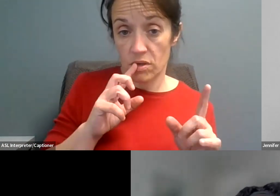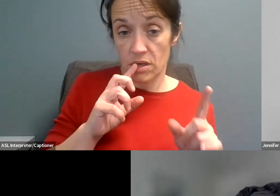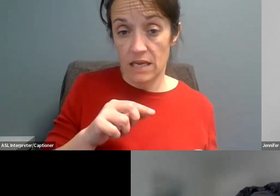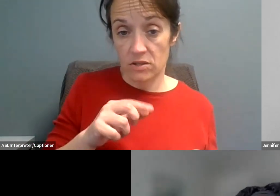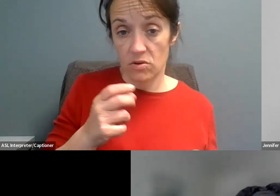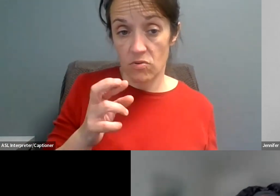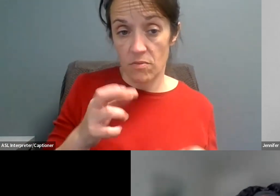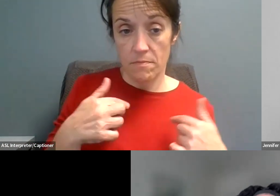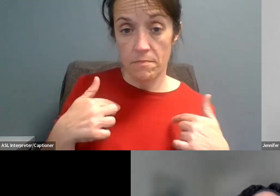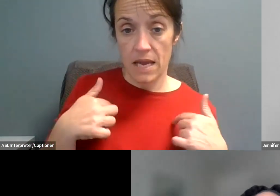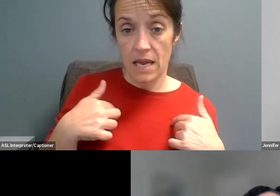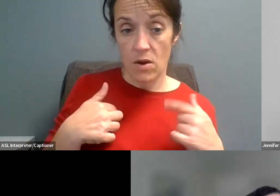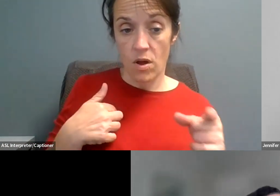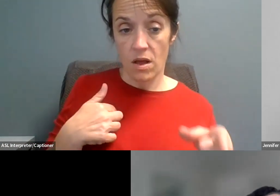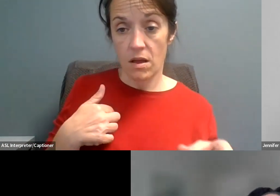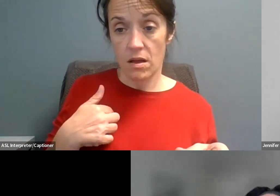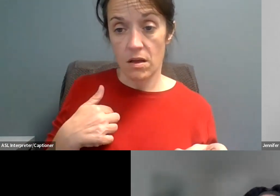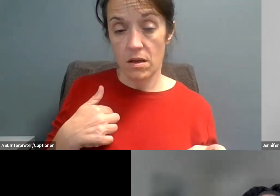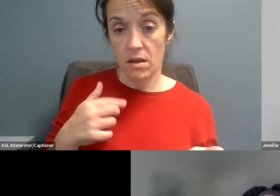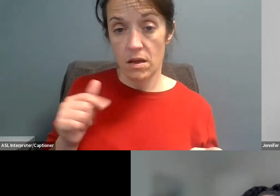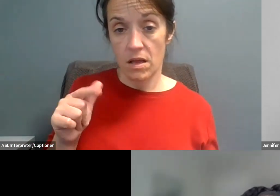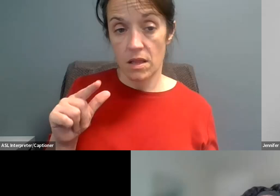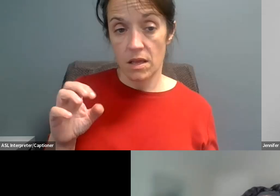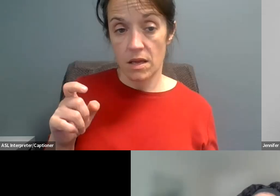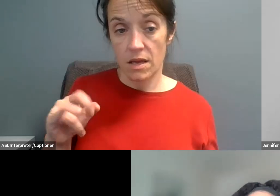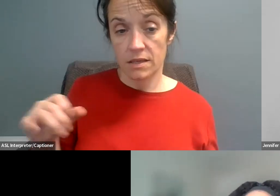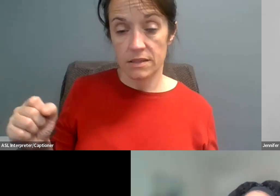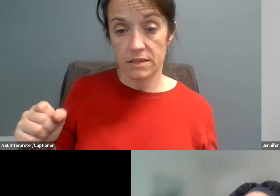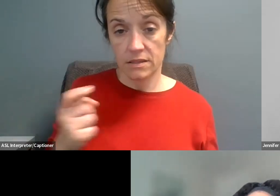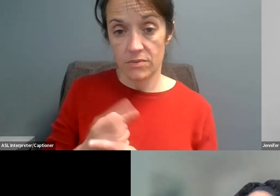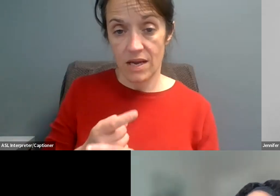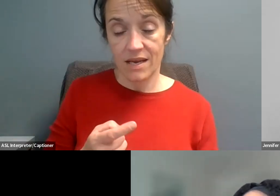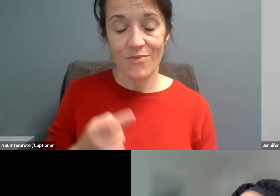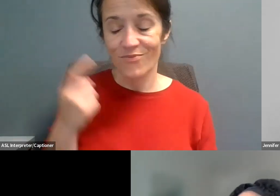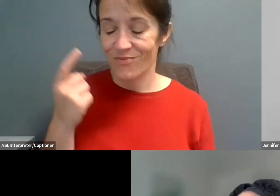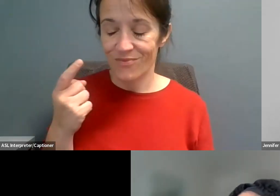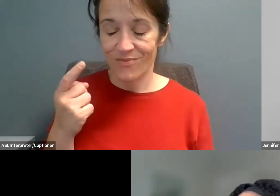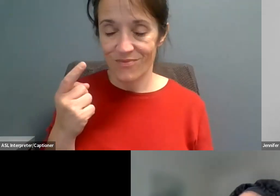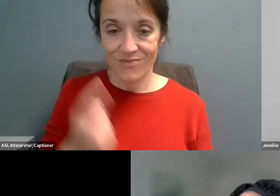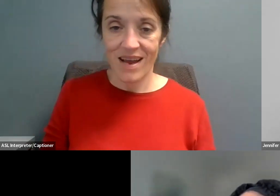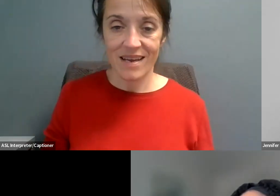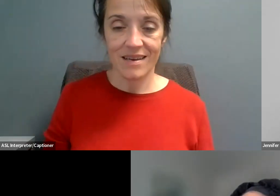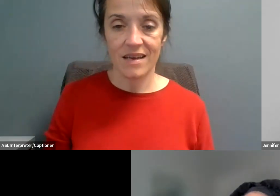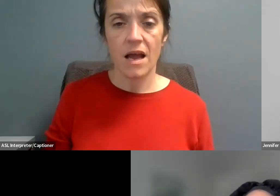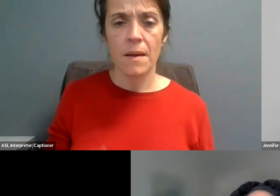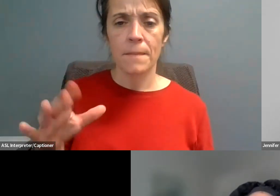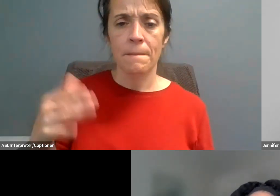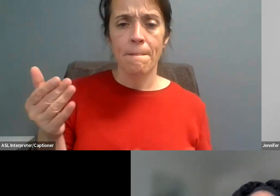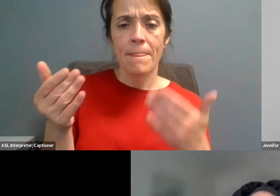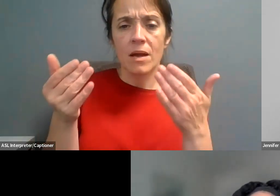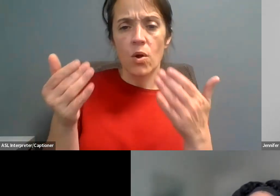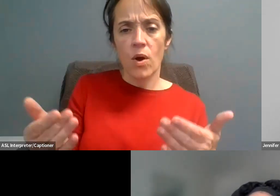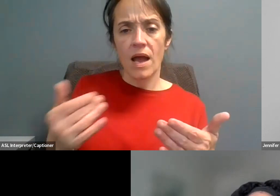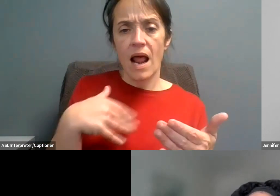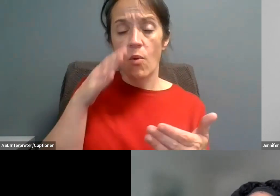Is that to me or is that to Alexis? Oh, I'm sorry, that was to Alexis. Yeah. Okay. I think you can go ahead. I'll just